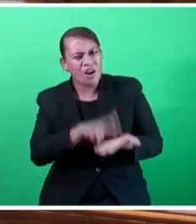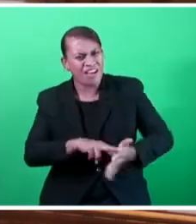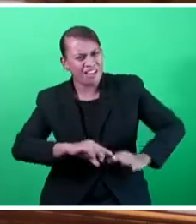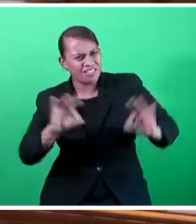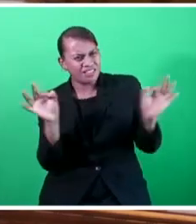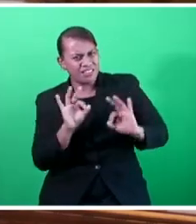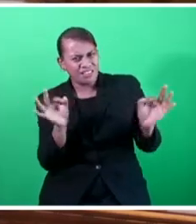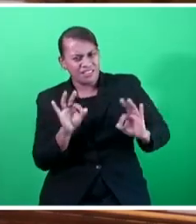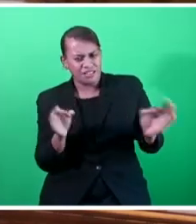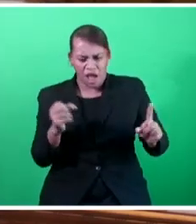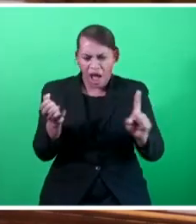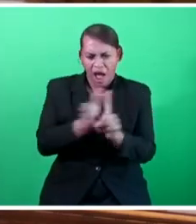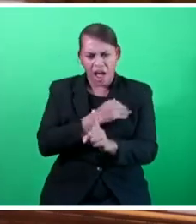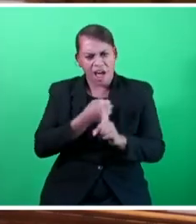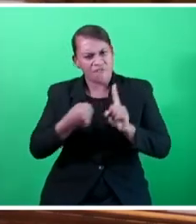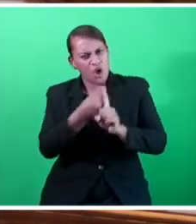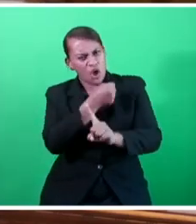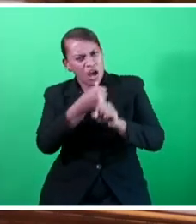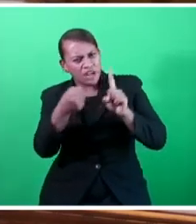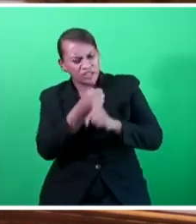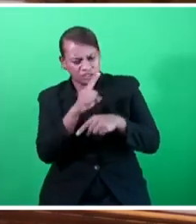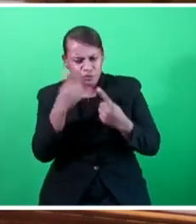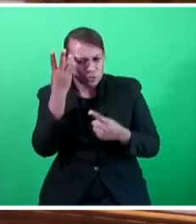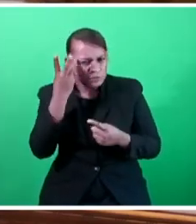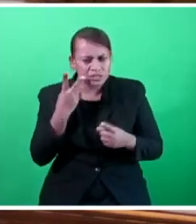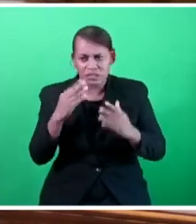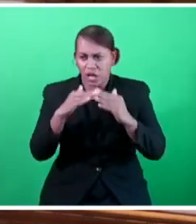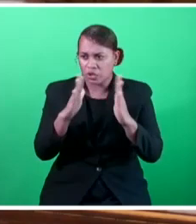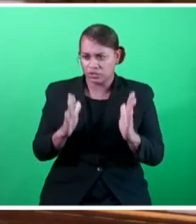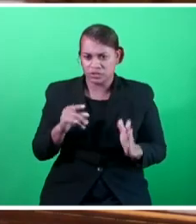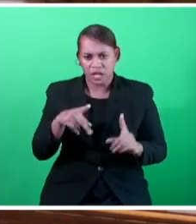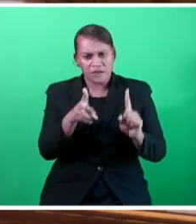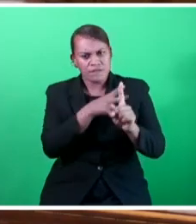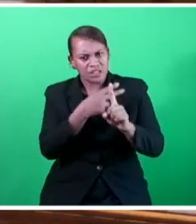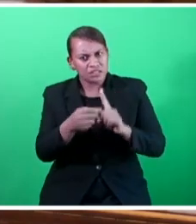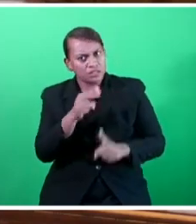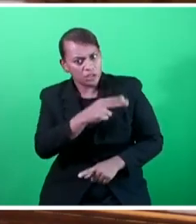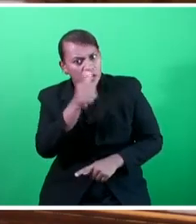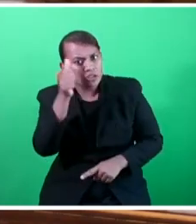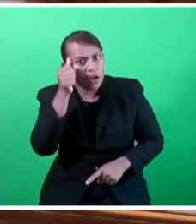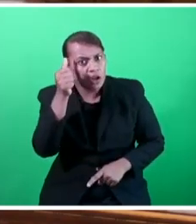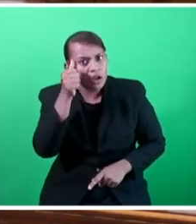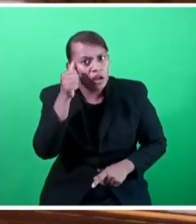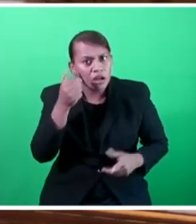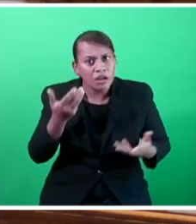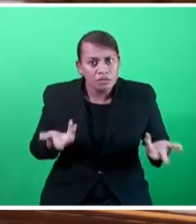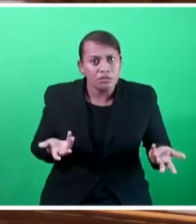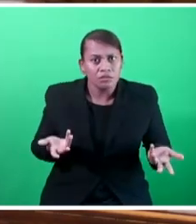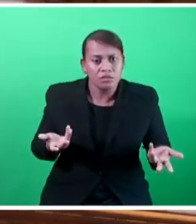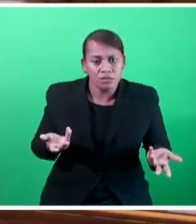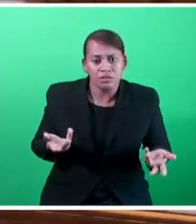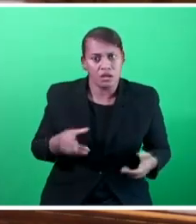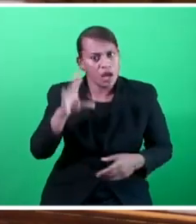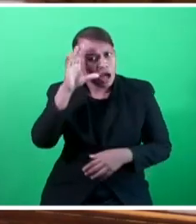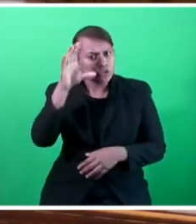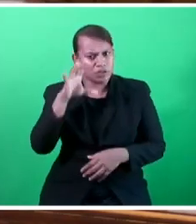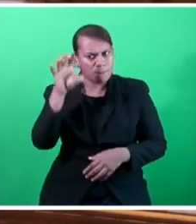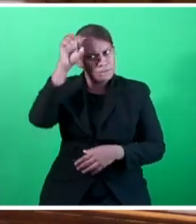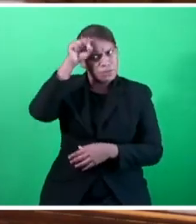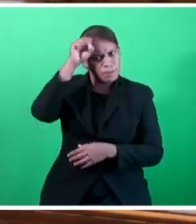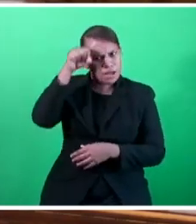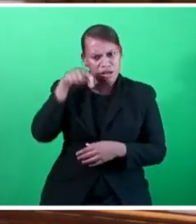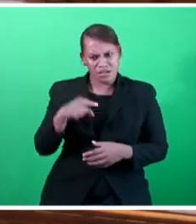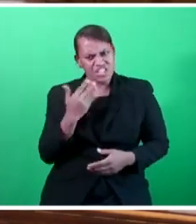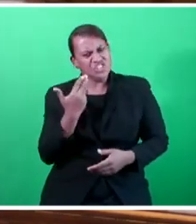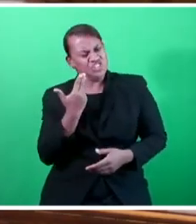domestic violence. She knows the nation remembers her shameful silence when Honorable Mbuli Tavu made his racist